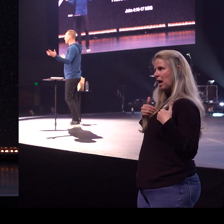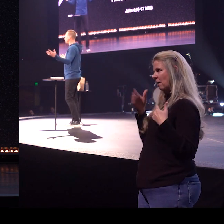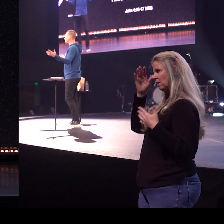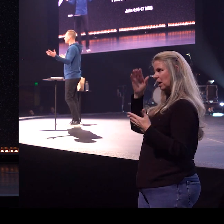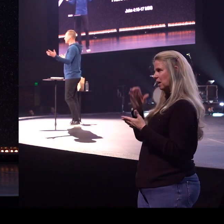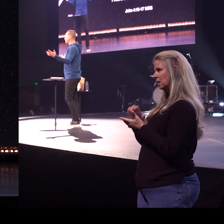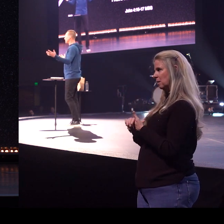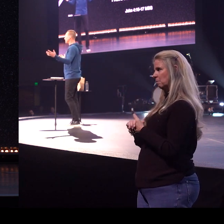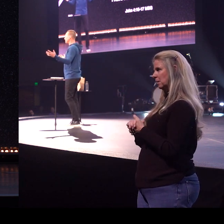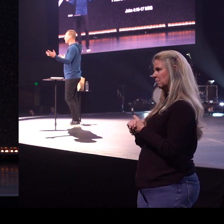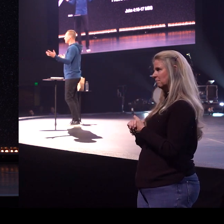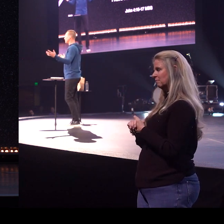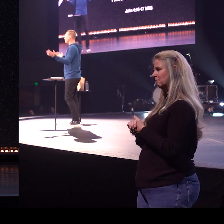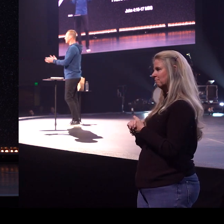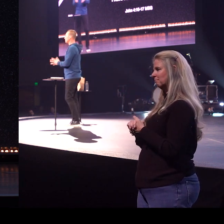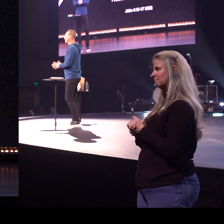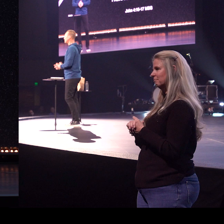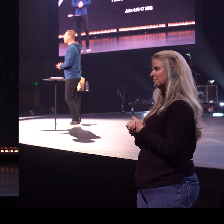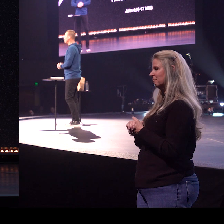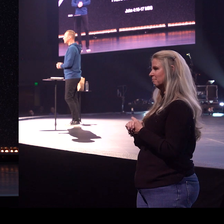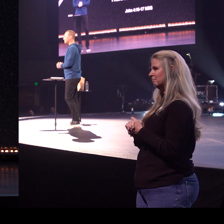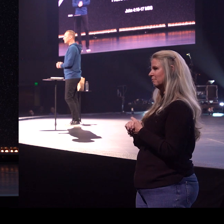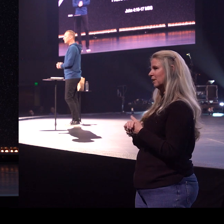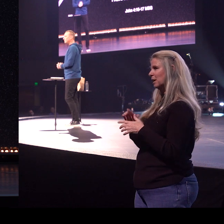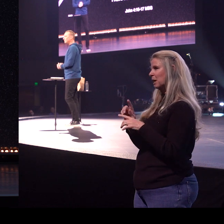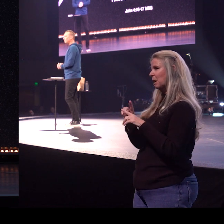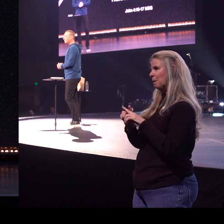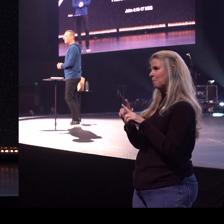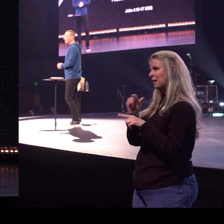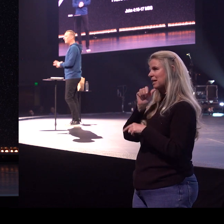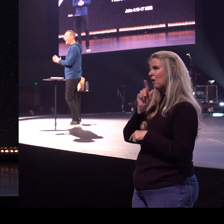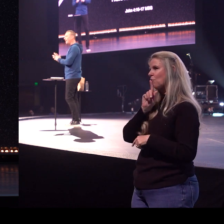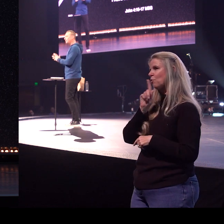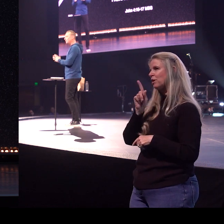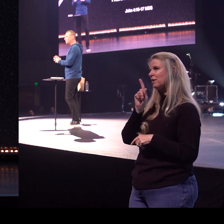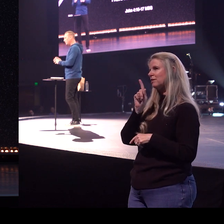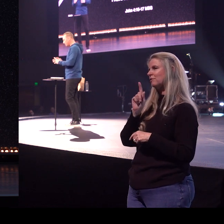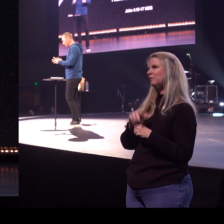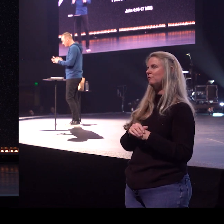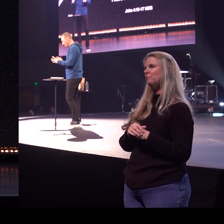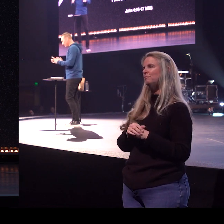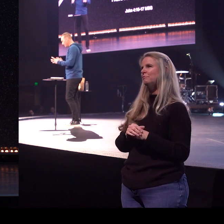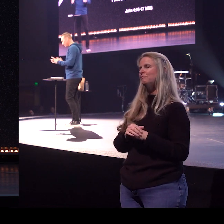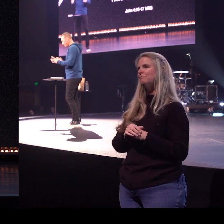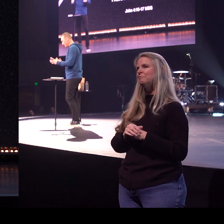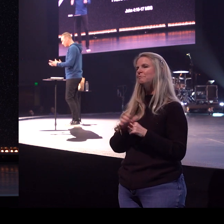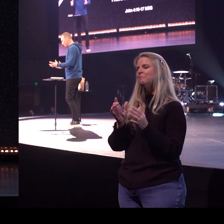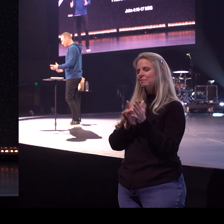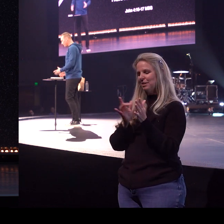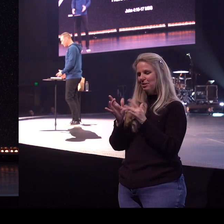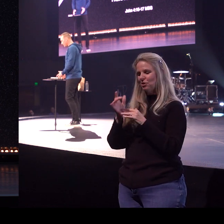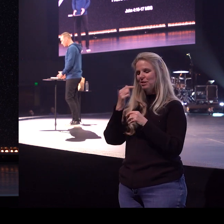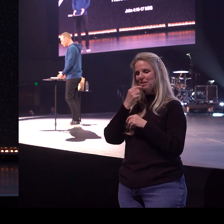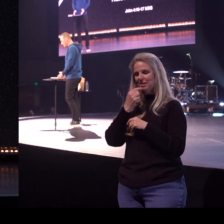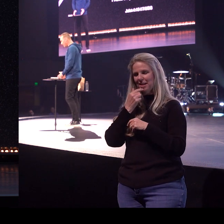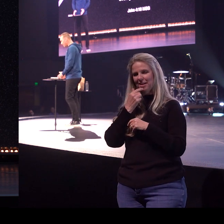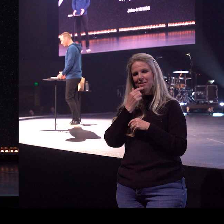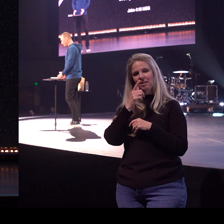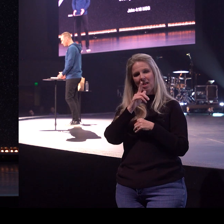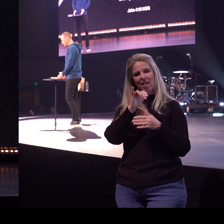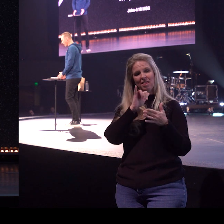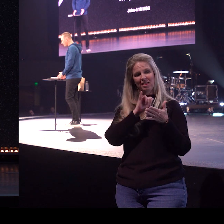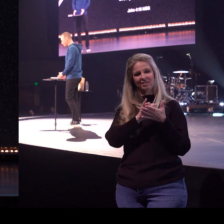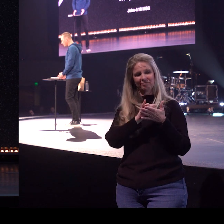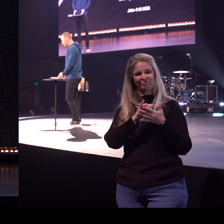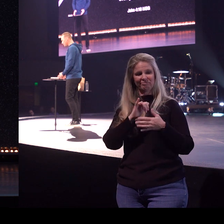said. But that wasn't really true, was it? Kind of a half-truth. Jesus tells her, he says, that's put